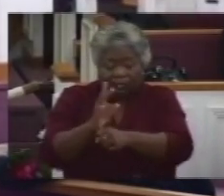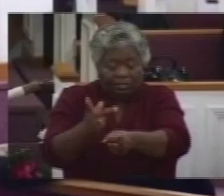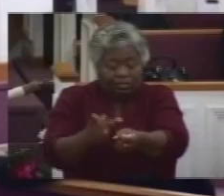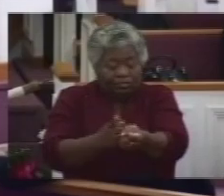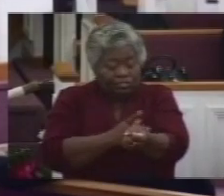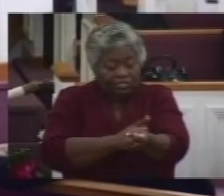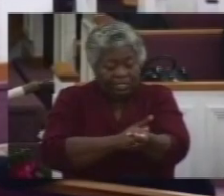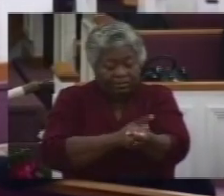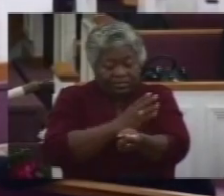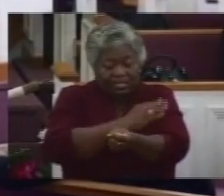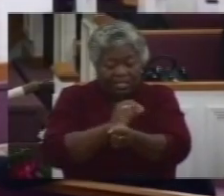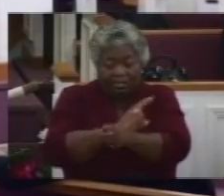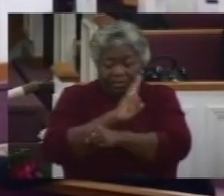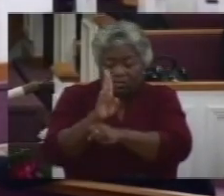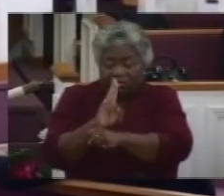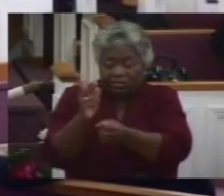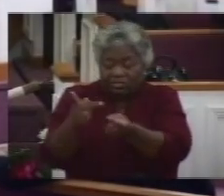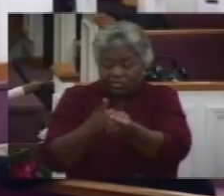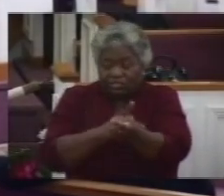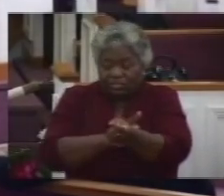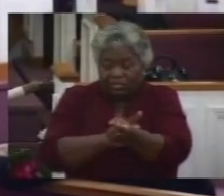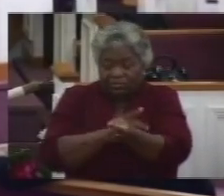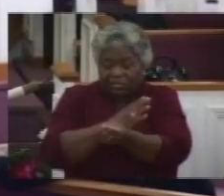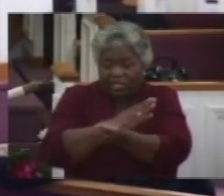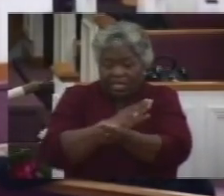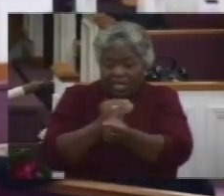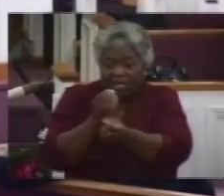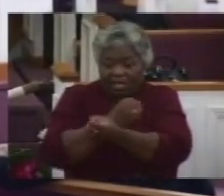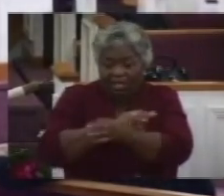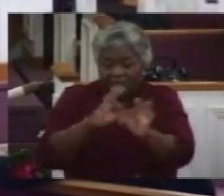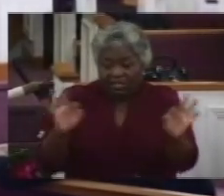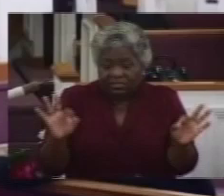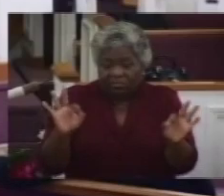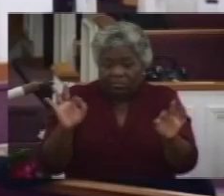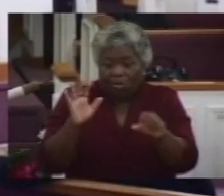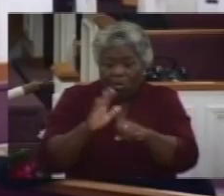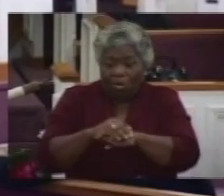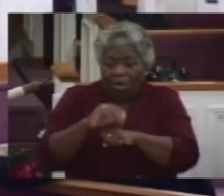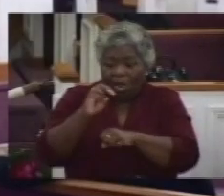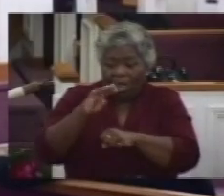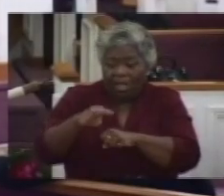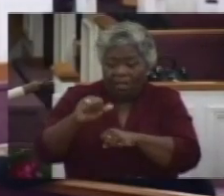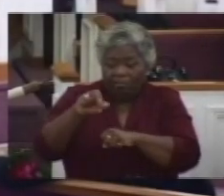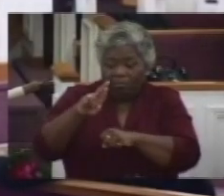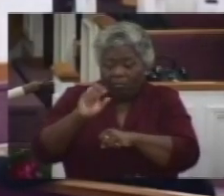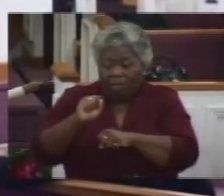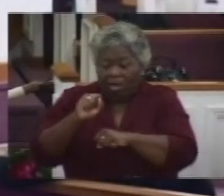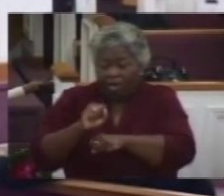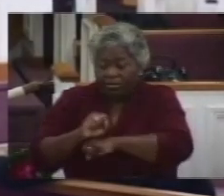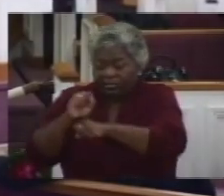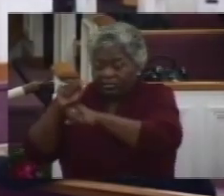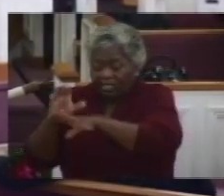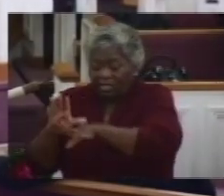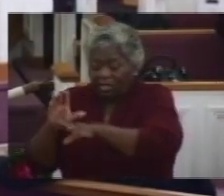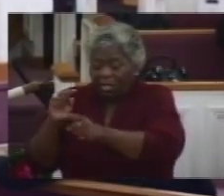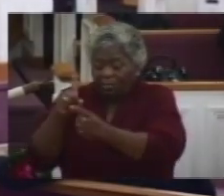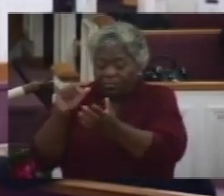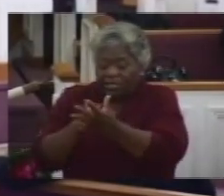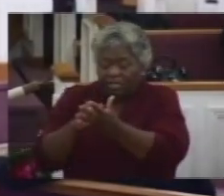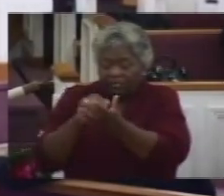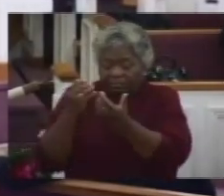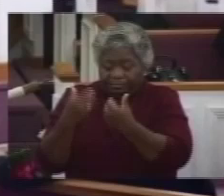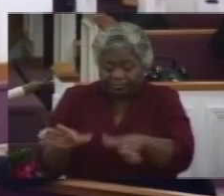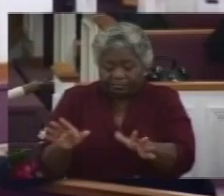they began to take the sheep and release them on Mars Hill. And when they released those